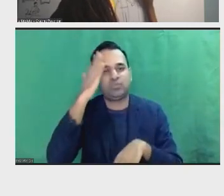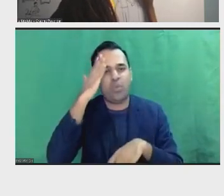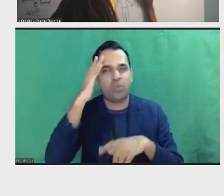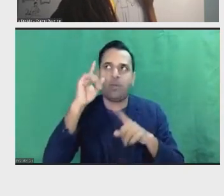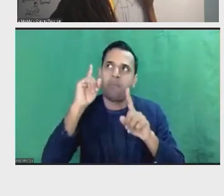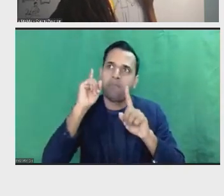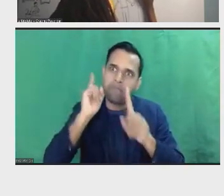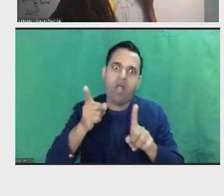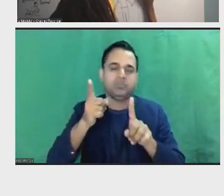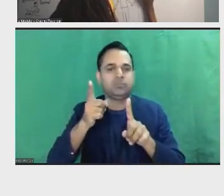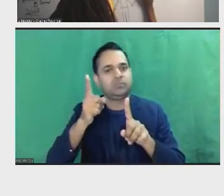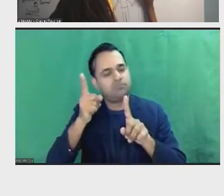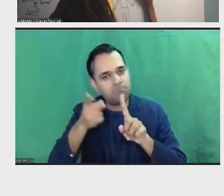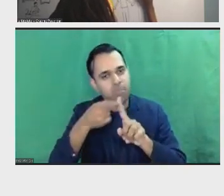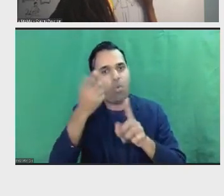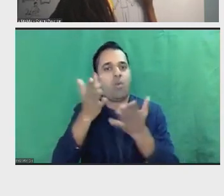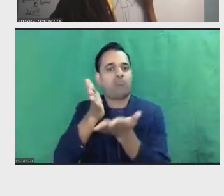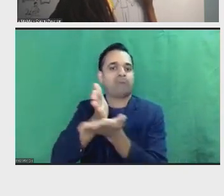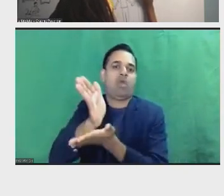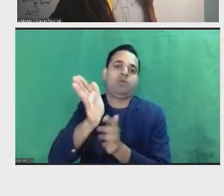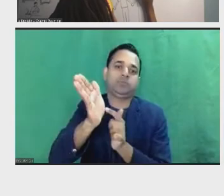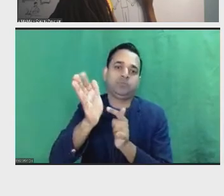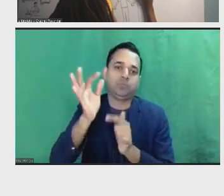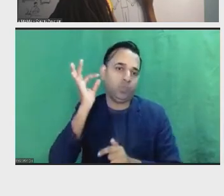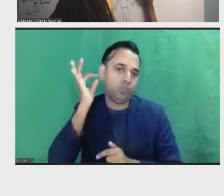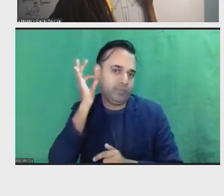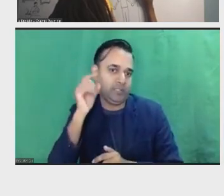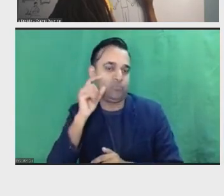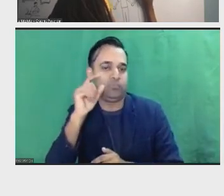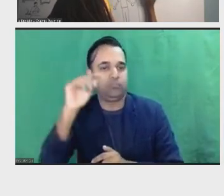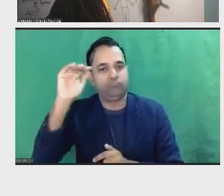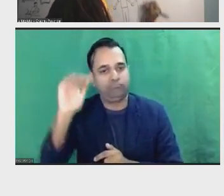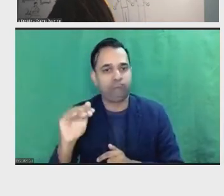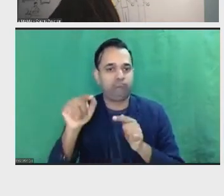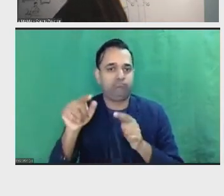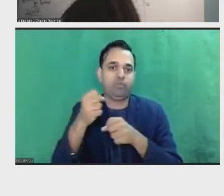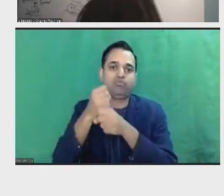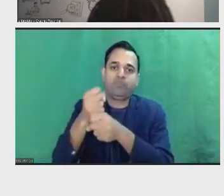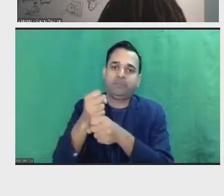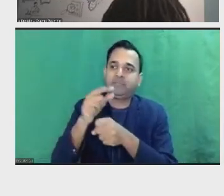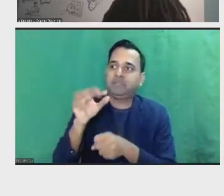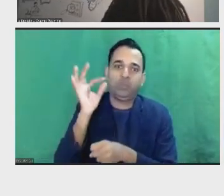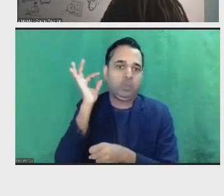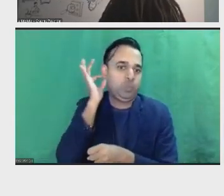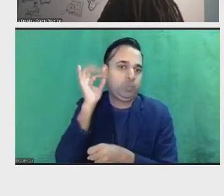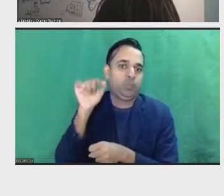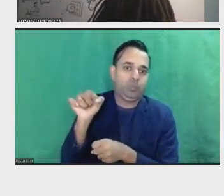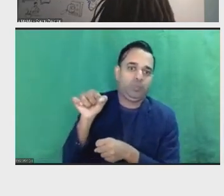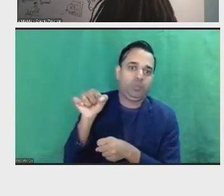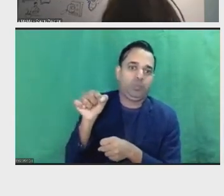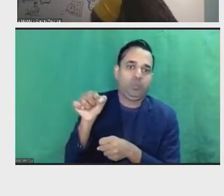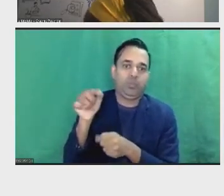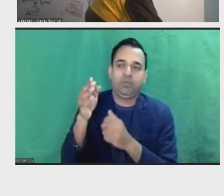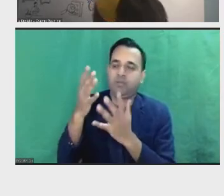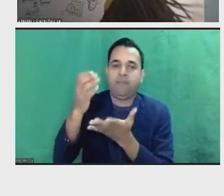in budgeting, and also realia analysis of an in-depth understanding of, for example, power